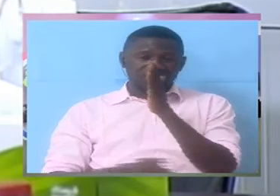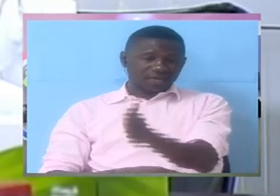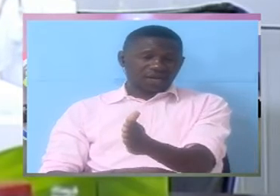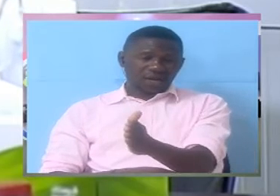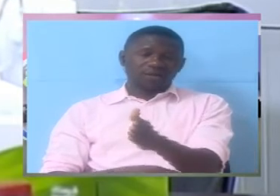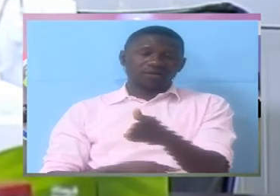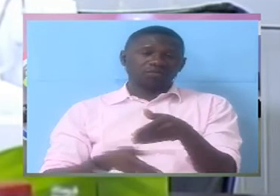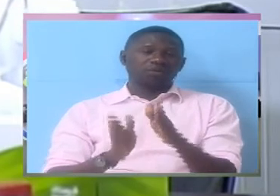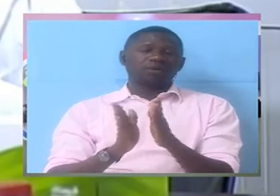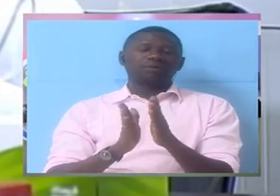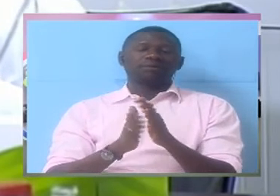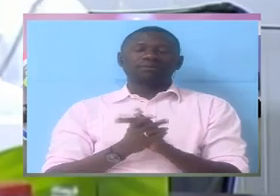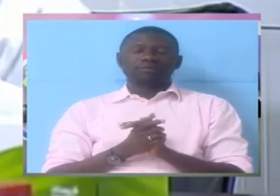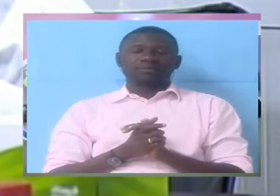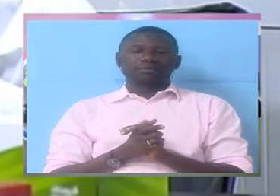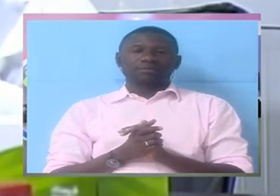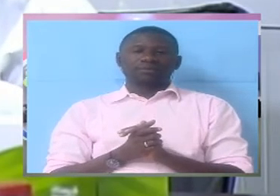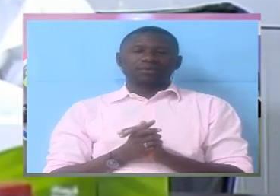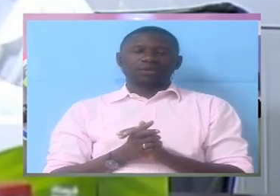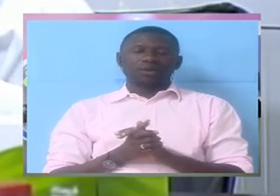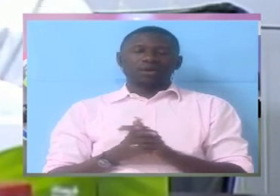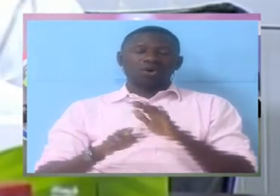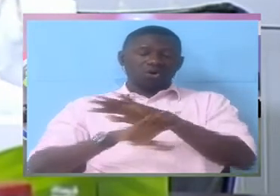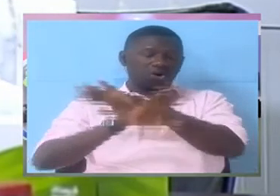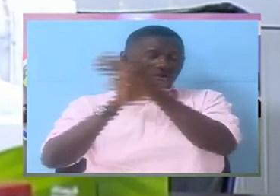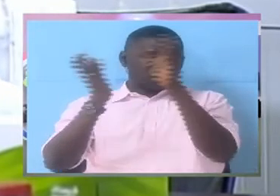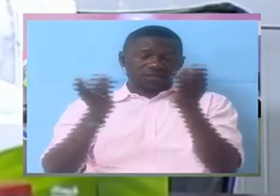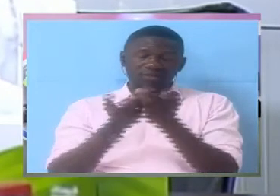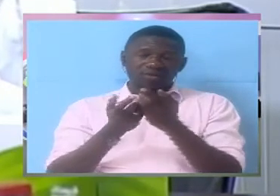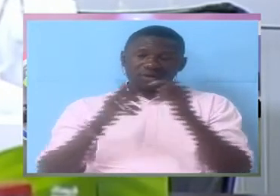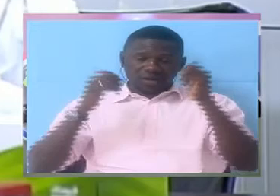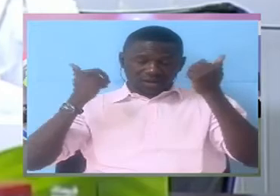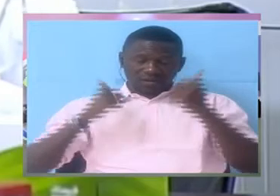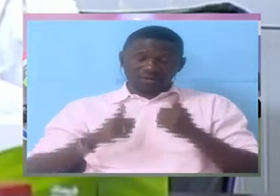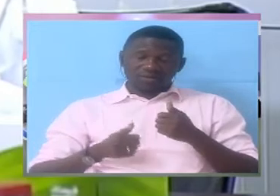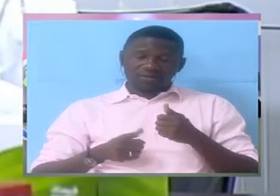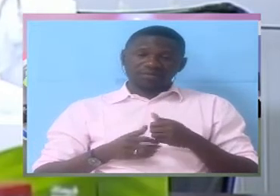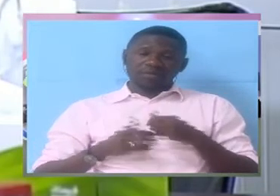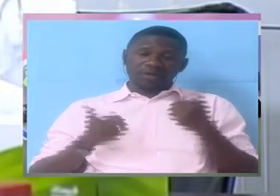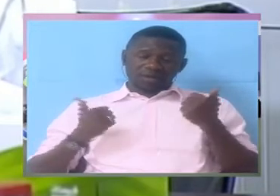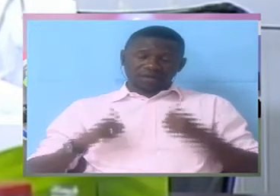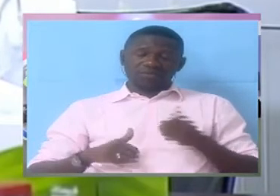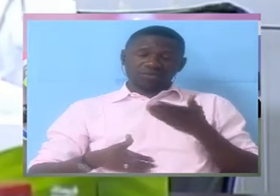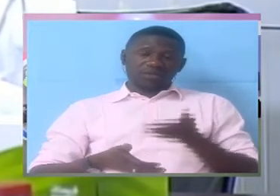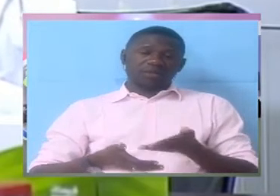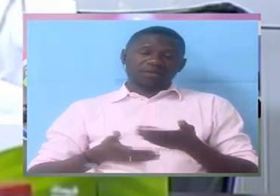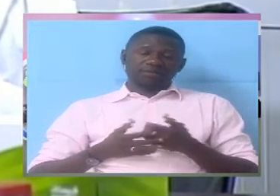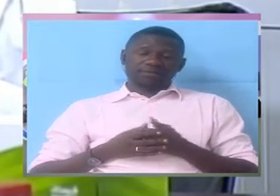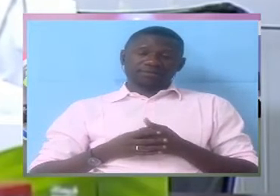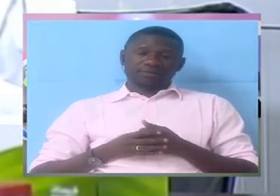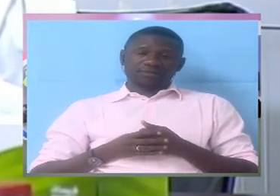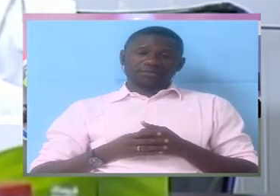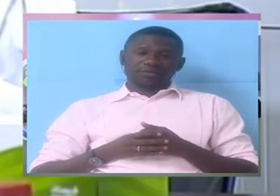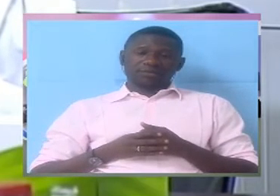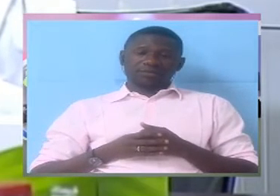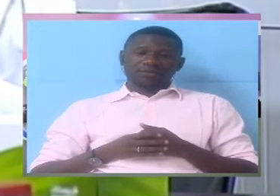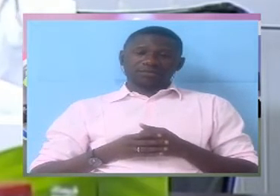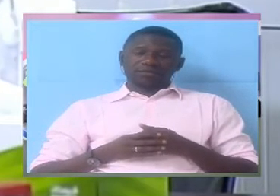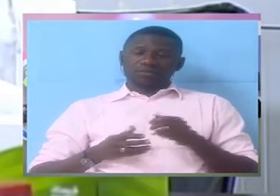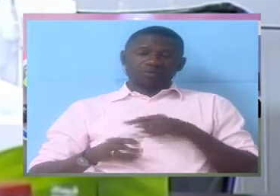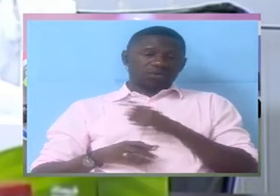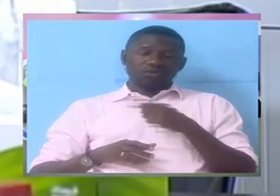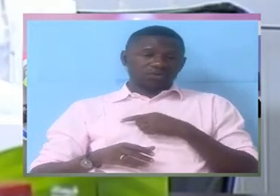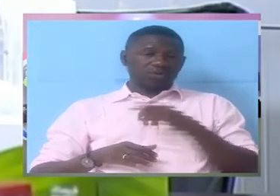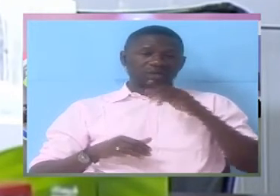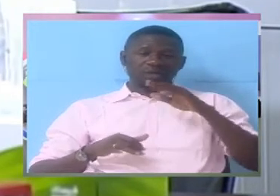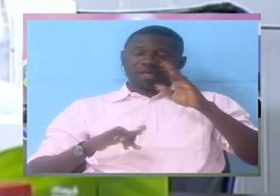the path of the truth mbeni membe kun naten all what we are over here what that we are sitting over ntina labana jande